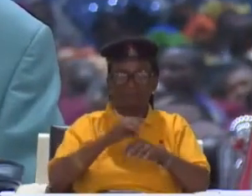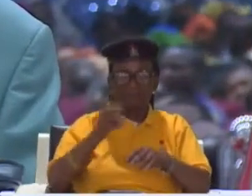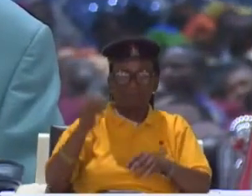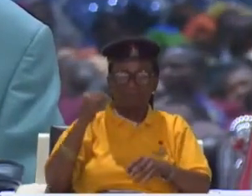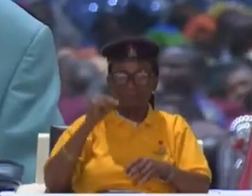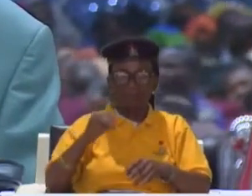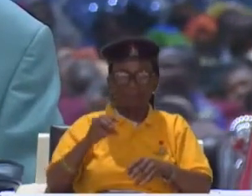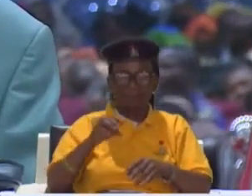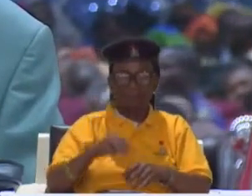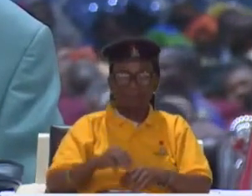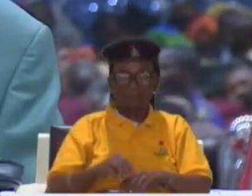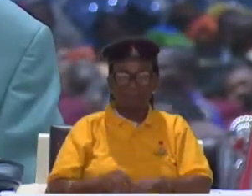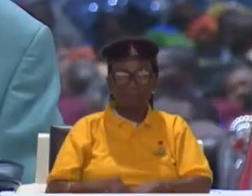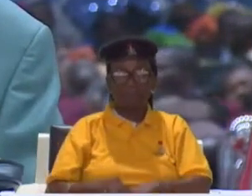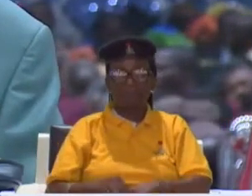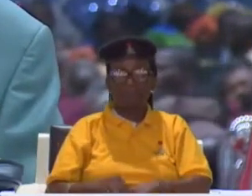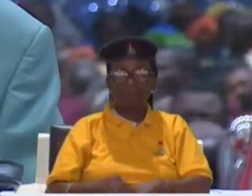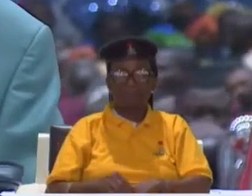confused.